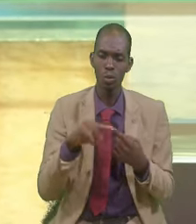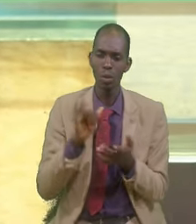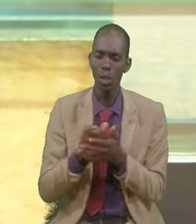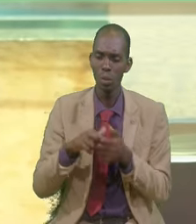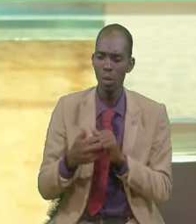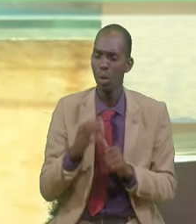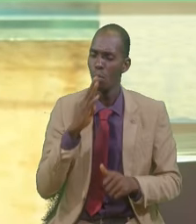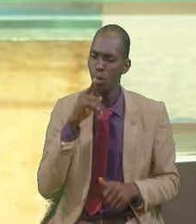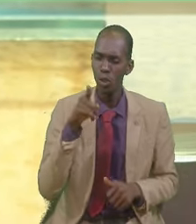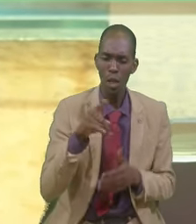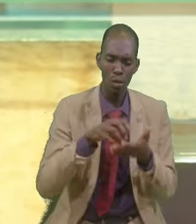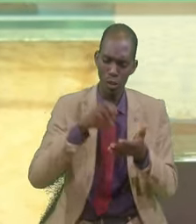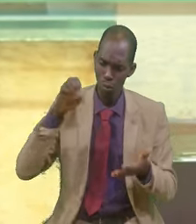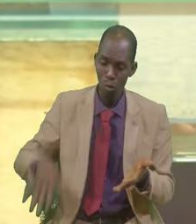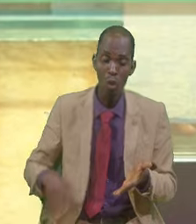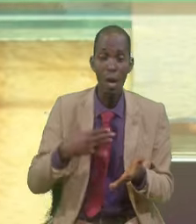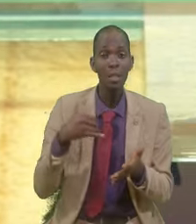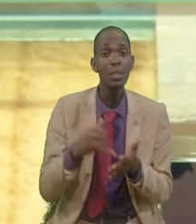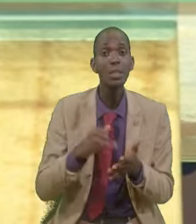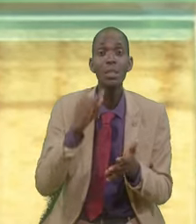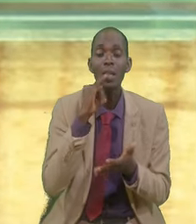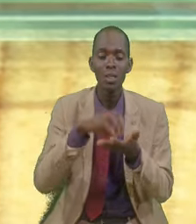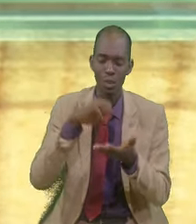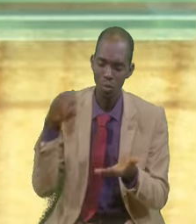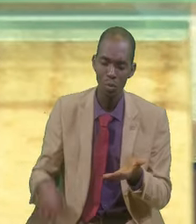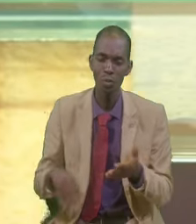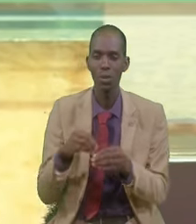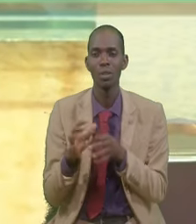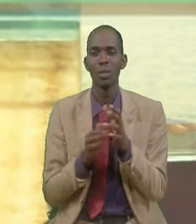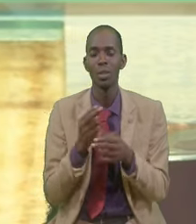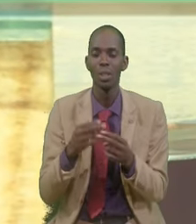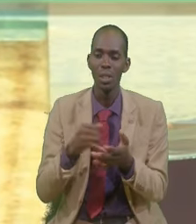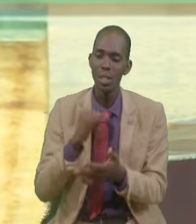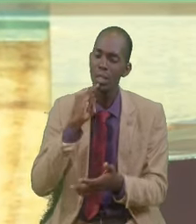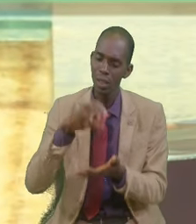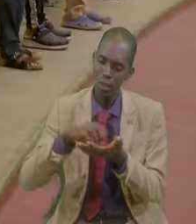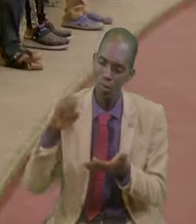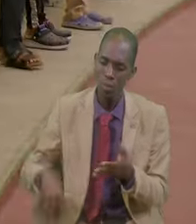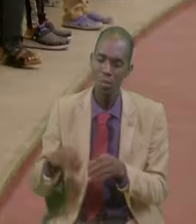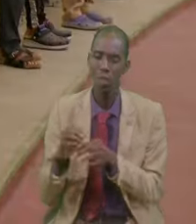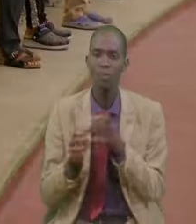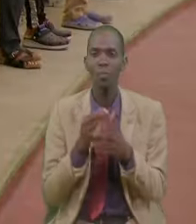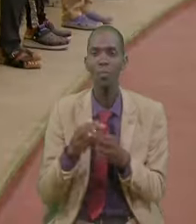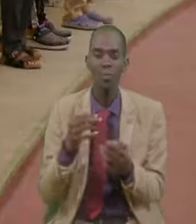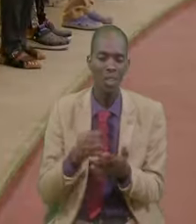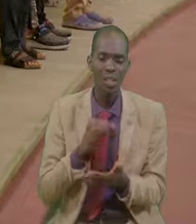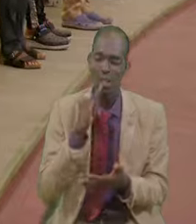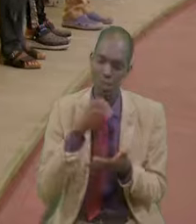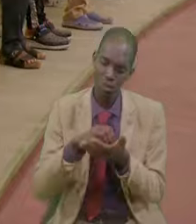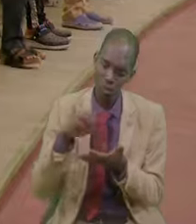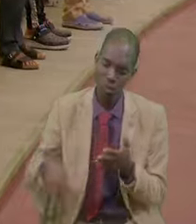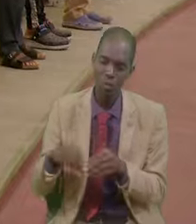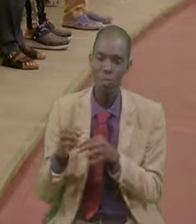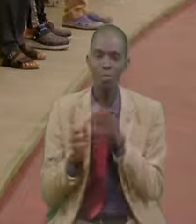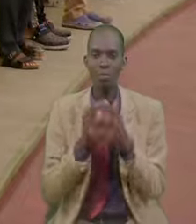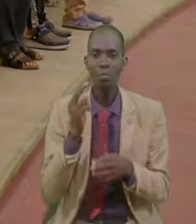thou removed. And it is gone. It is gone. It is gone.